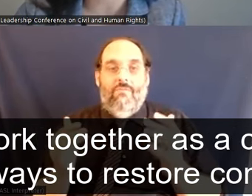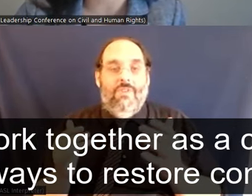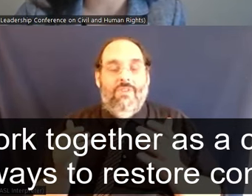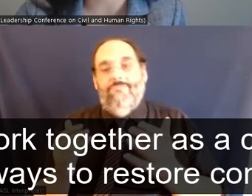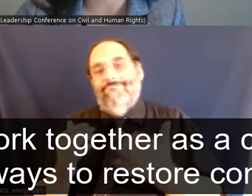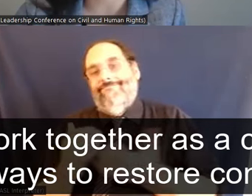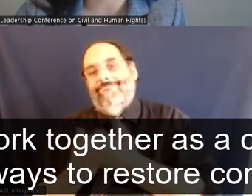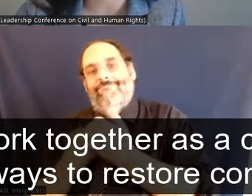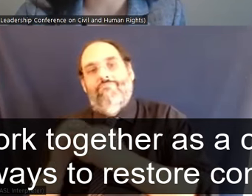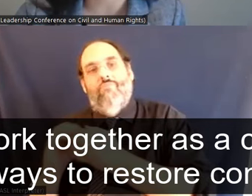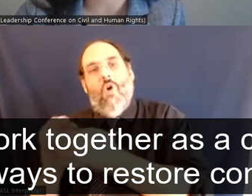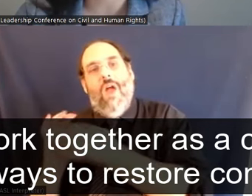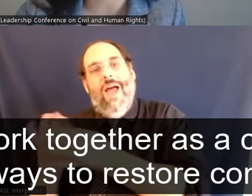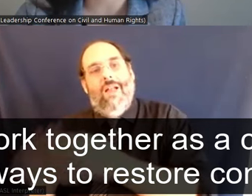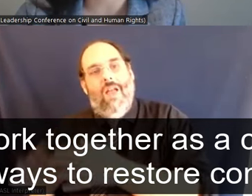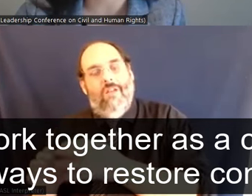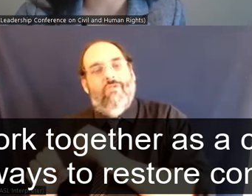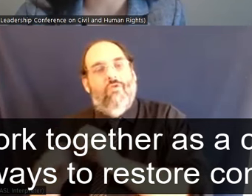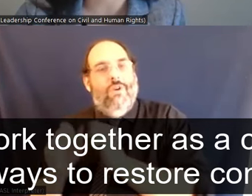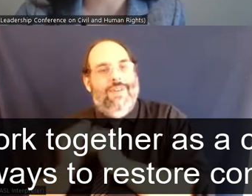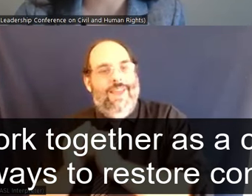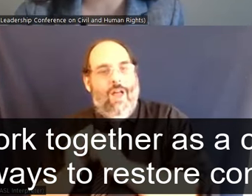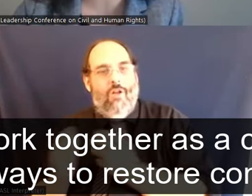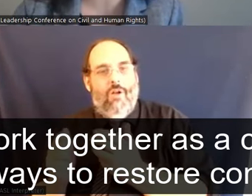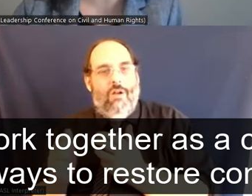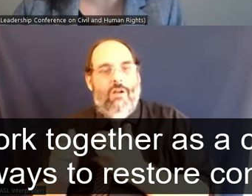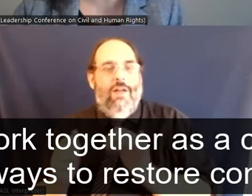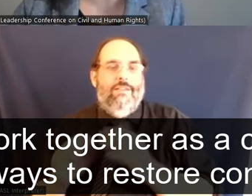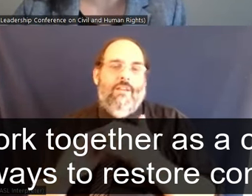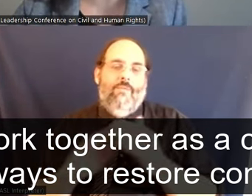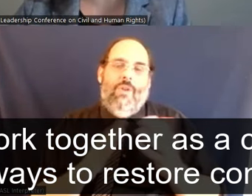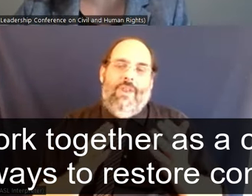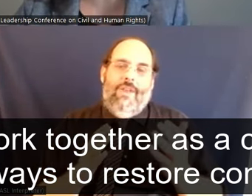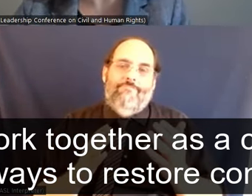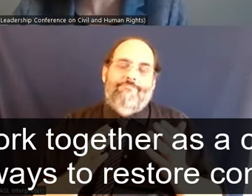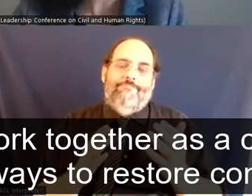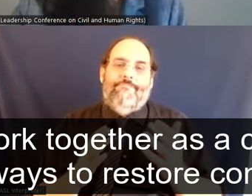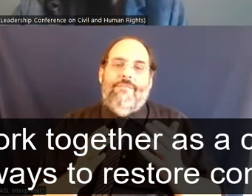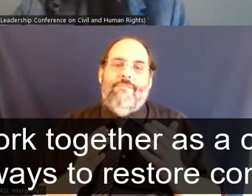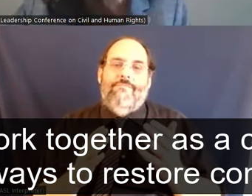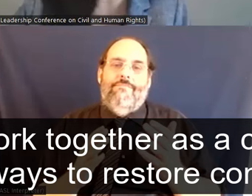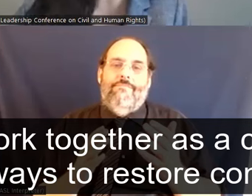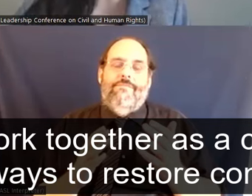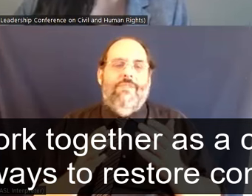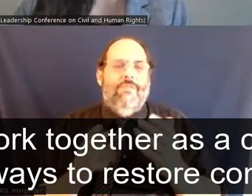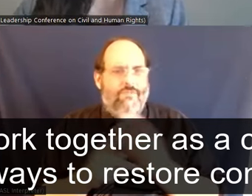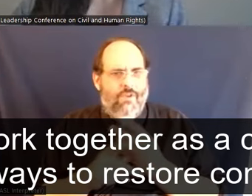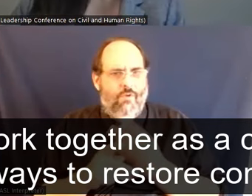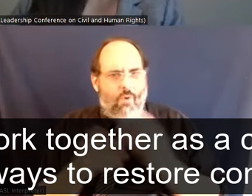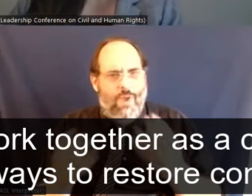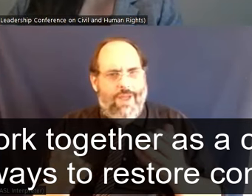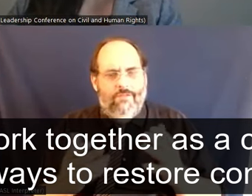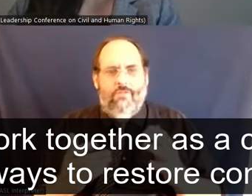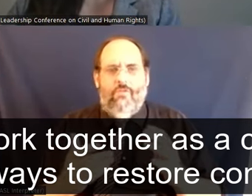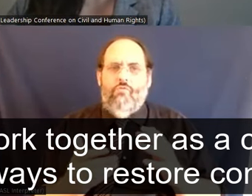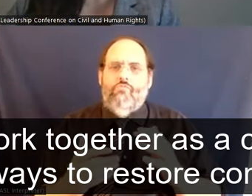allies to be able to work together as a community, to be able to find ways to